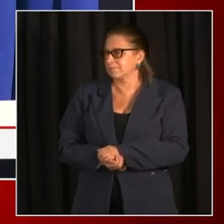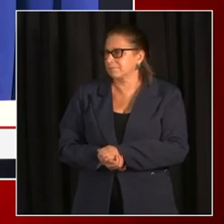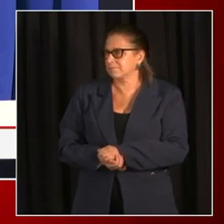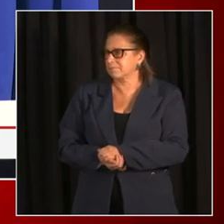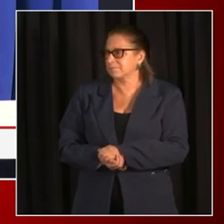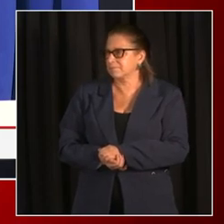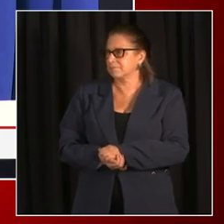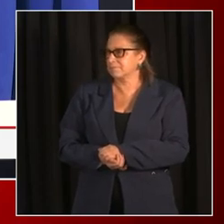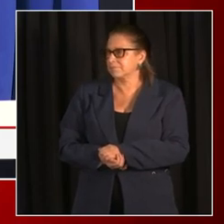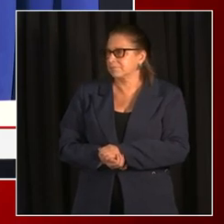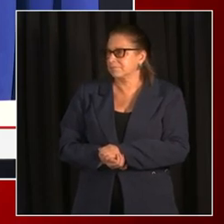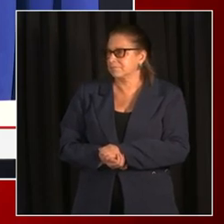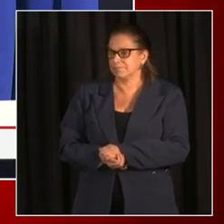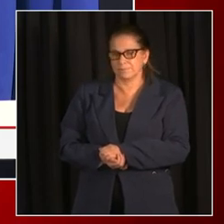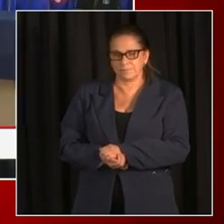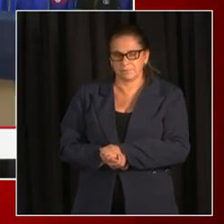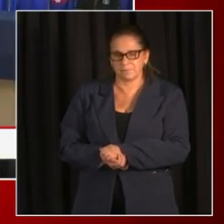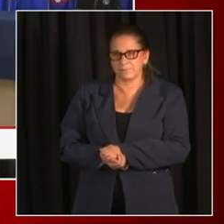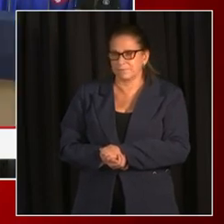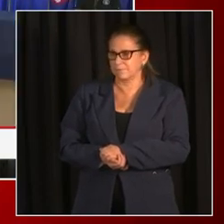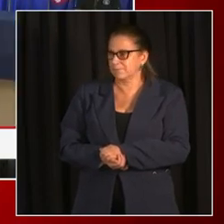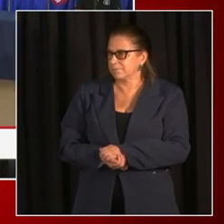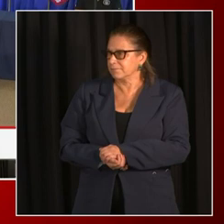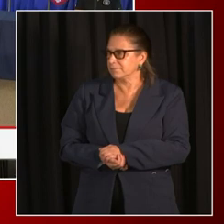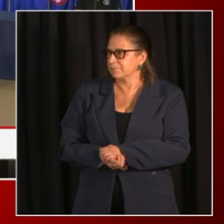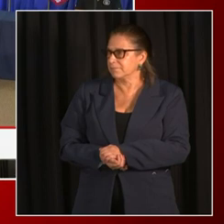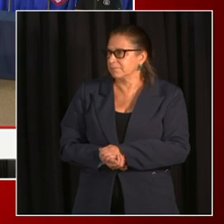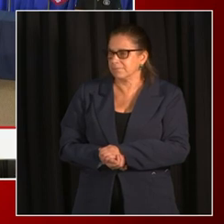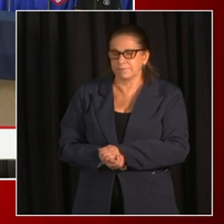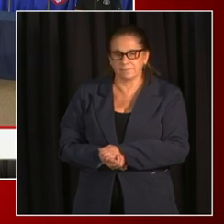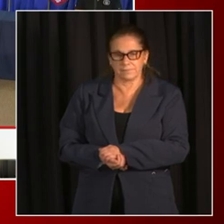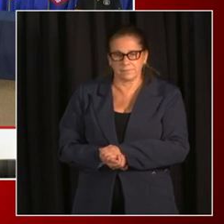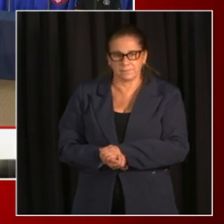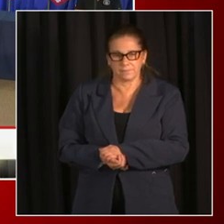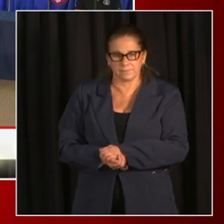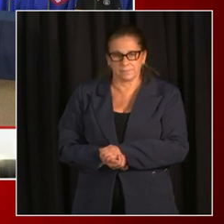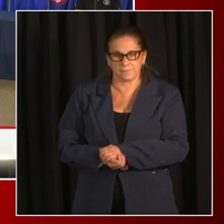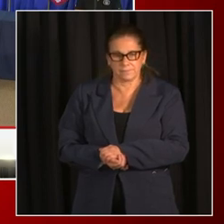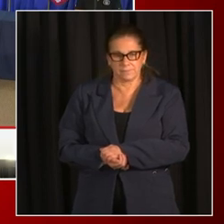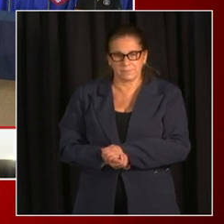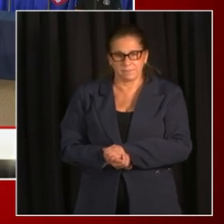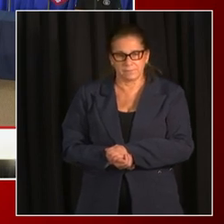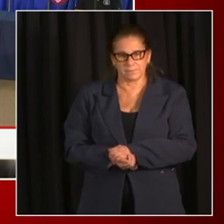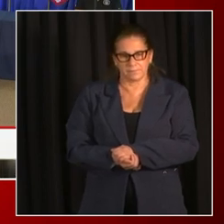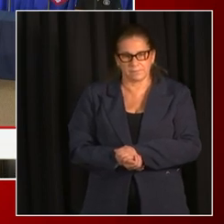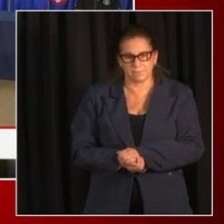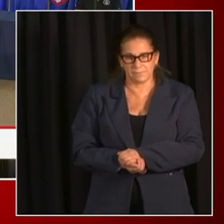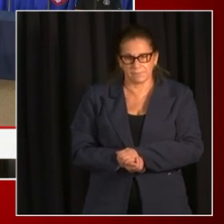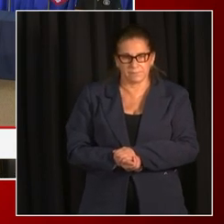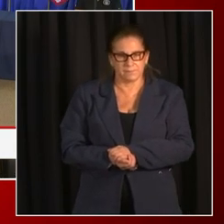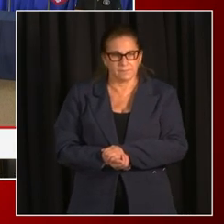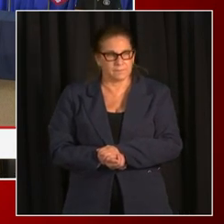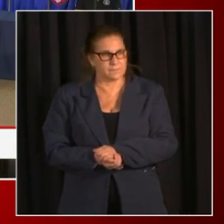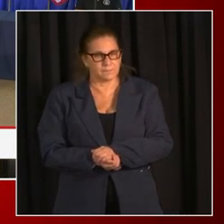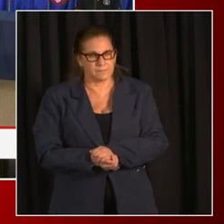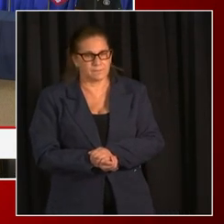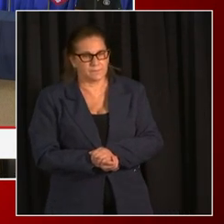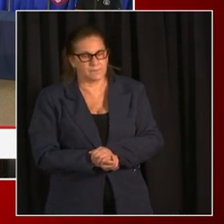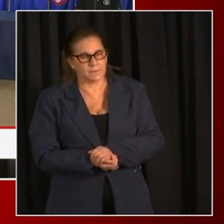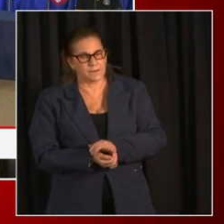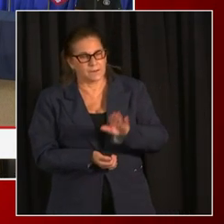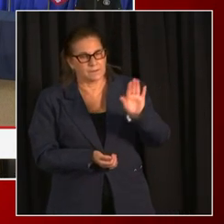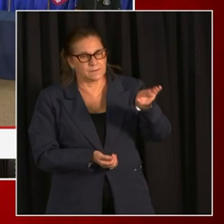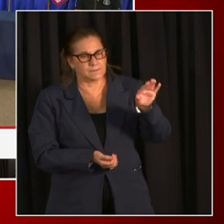up. Is that Stephanie and Julie have the last? Okay. Yes. Mayor Bowser, at the last news conference, when you were responding to